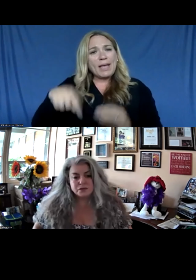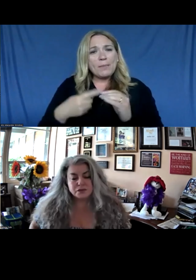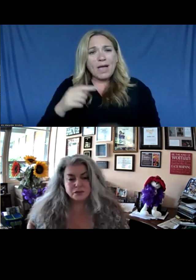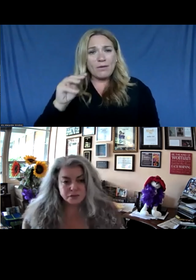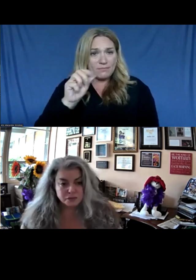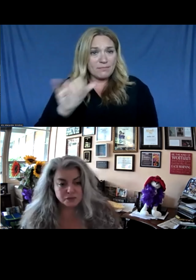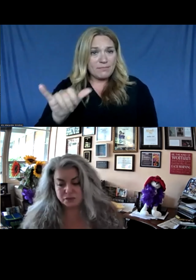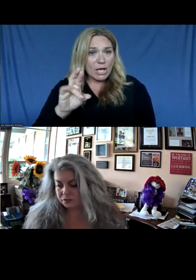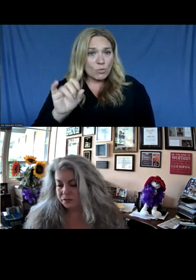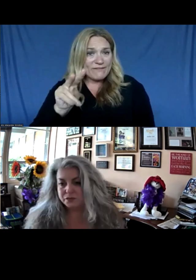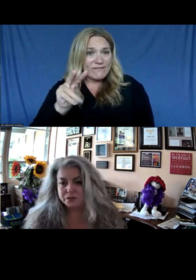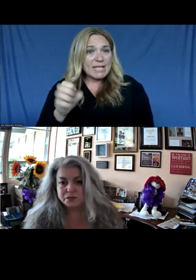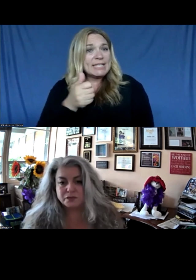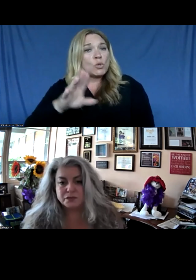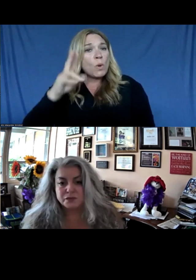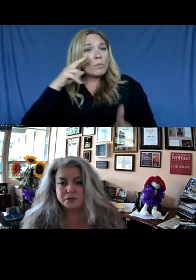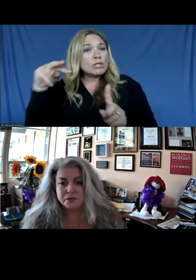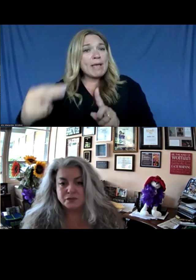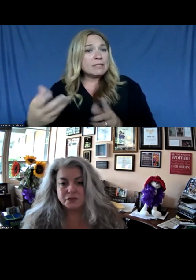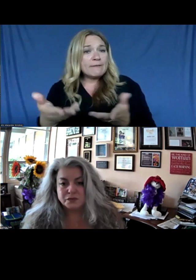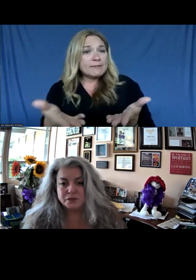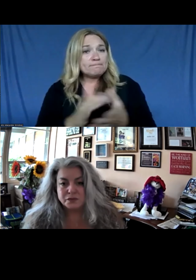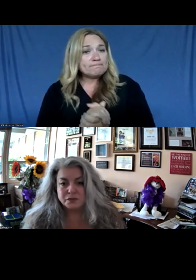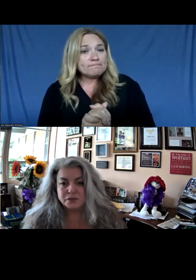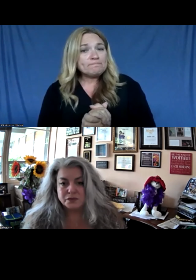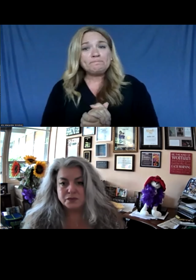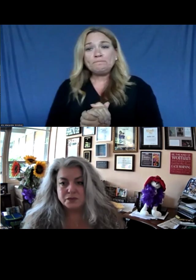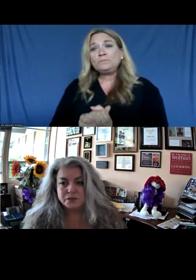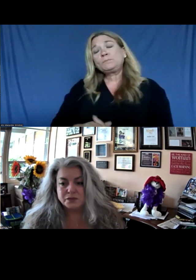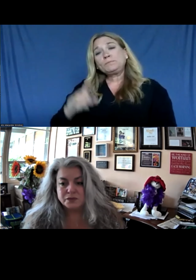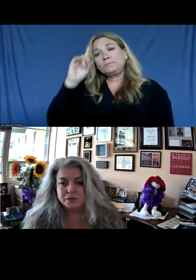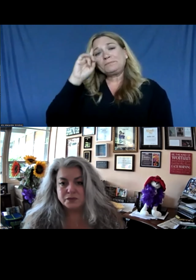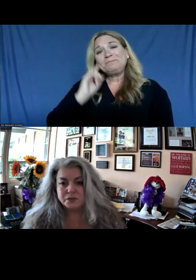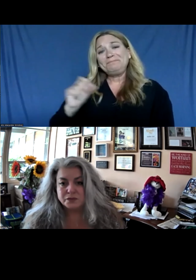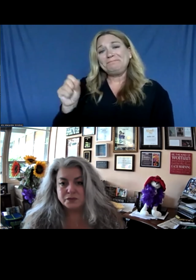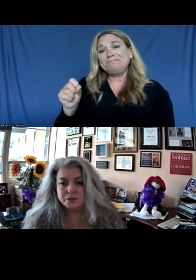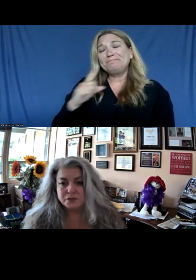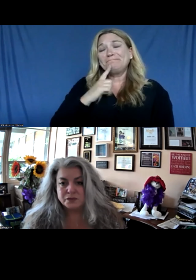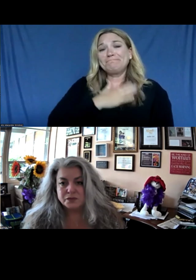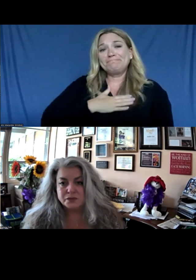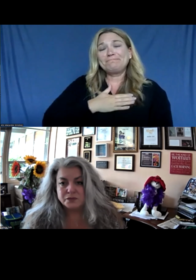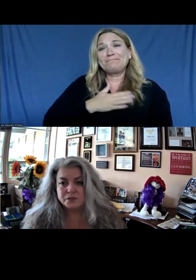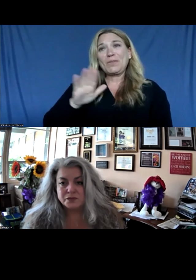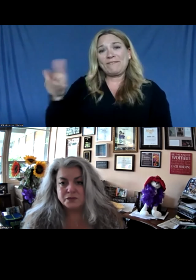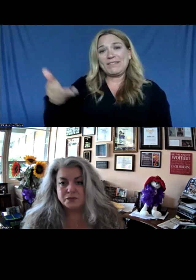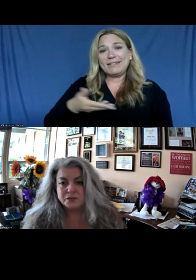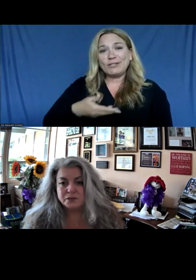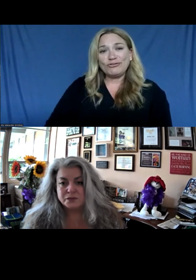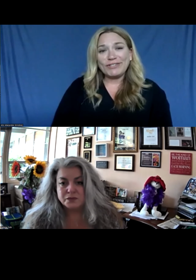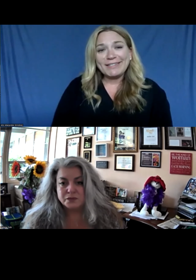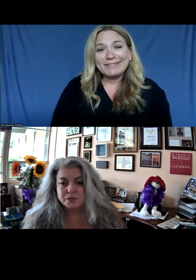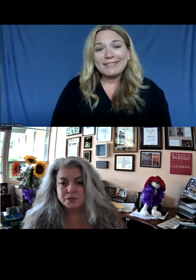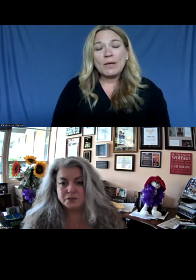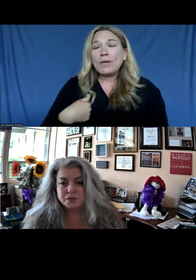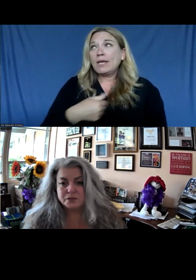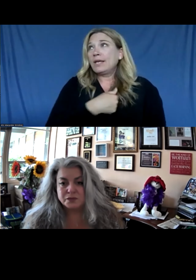and any perspectives you have? Yeah, well, we appreciate the invitation and certainly uplift